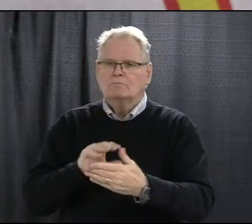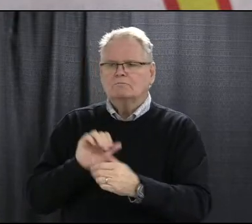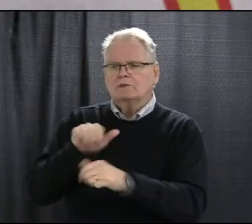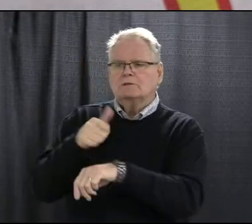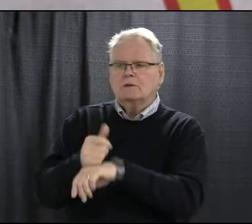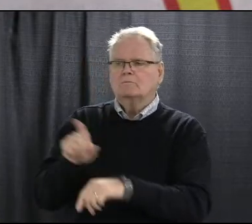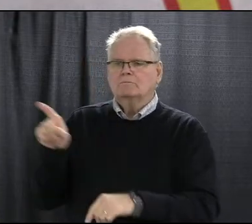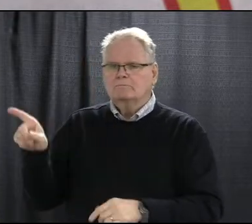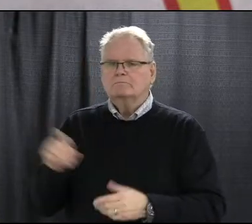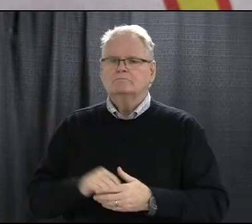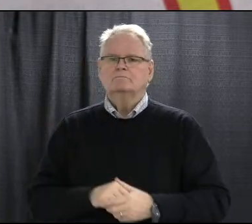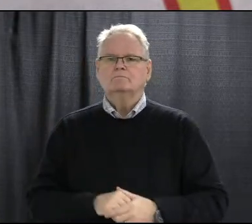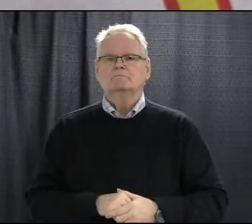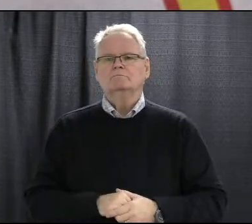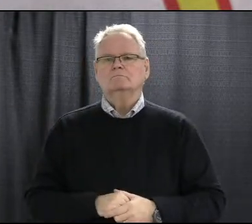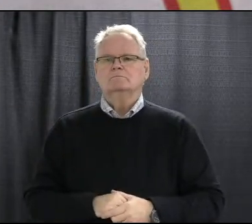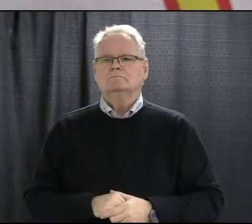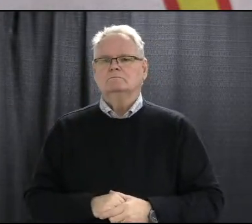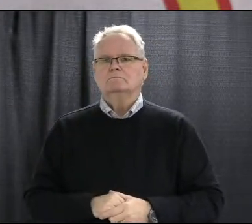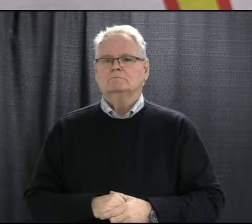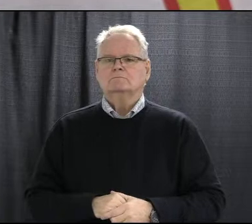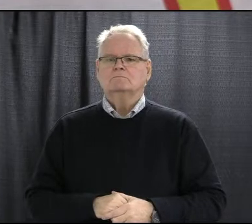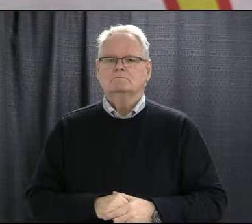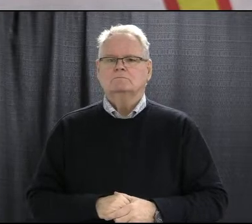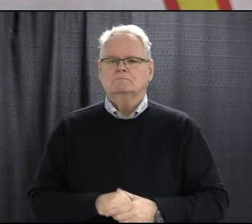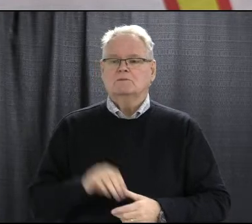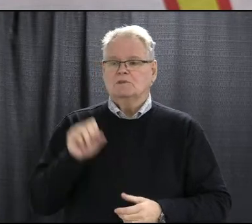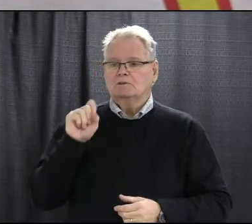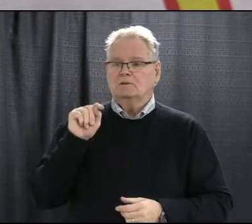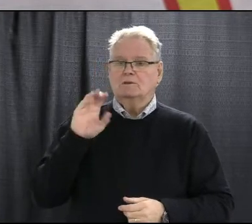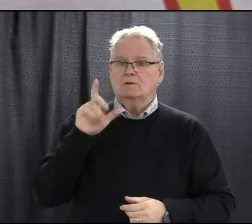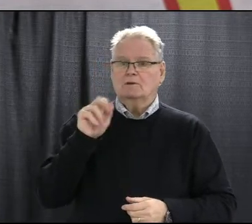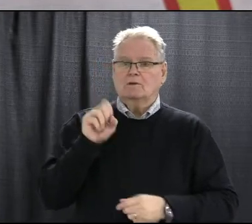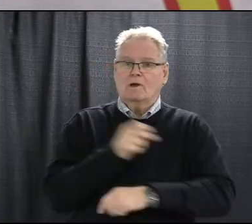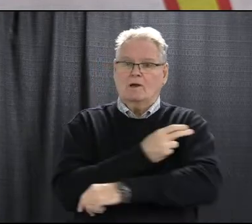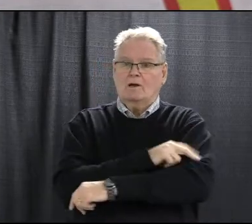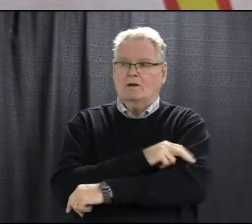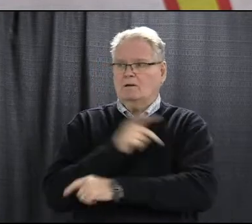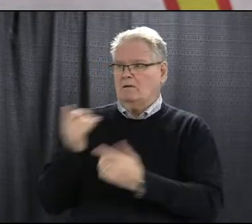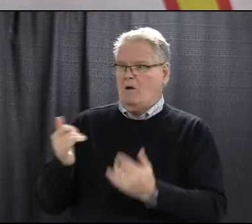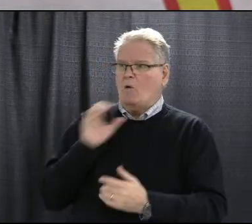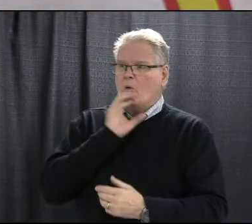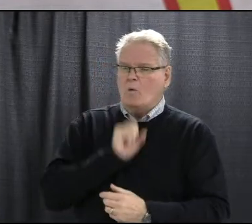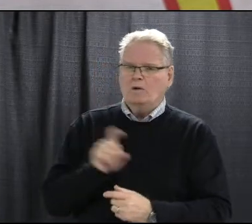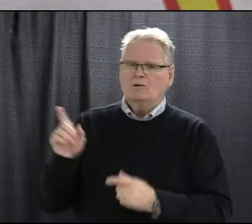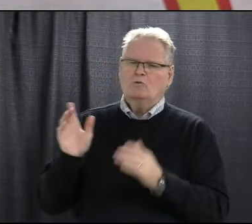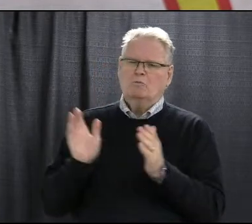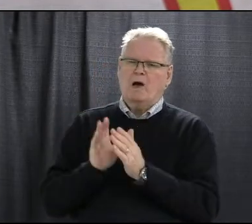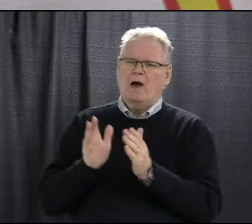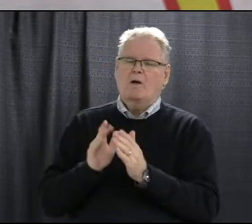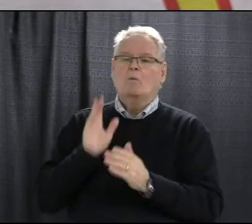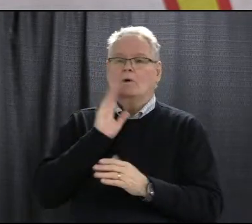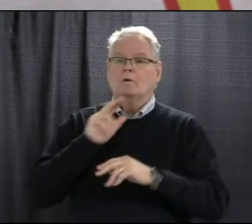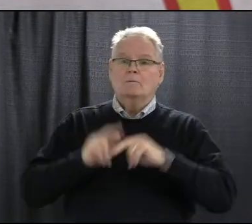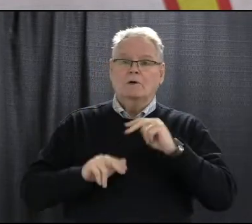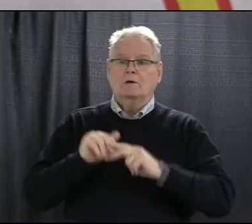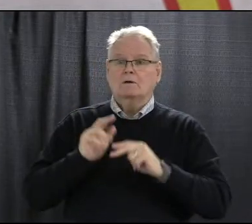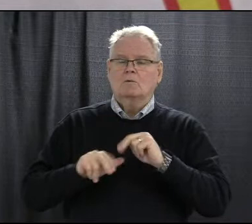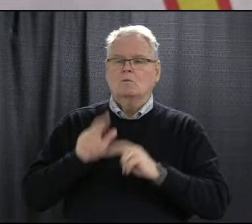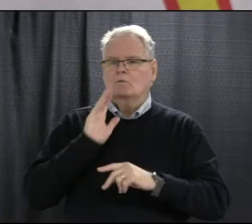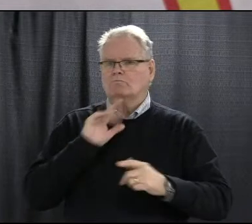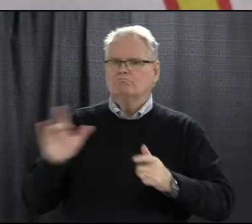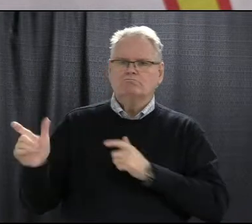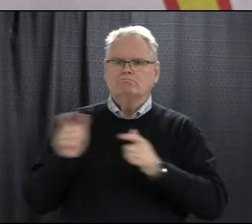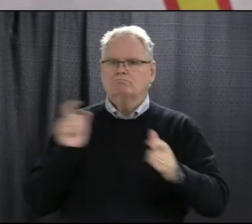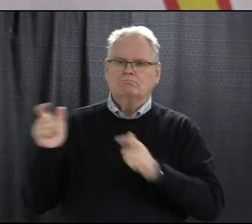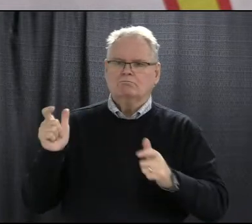is evolving, and the announcements that we're making and the improvements that we're making are all interconnected. But the Centre of Excellence will